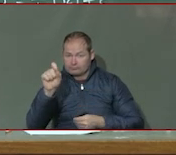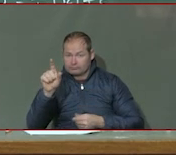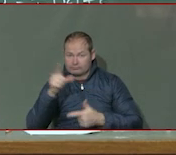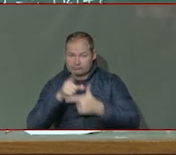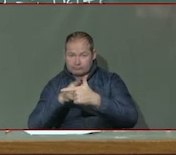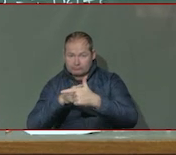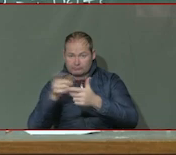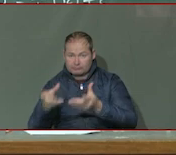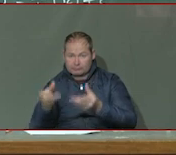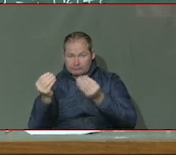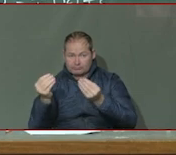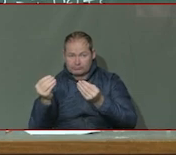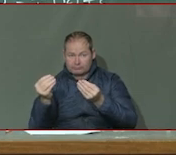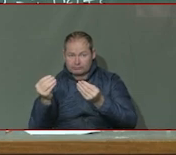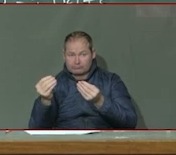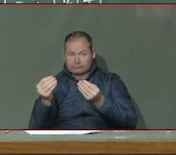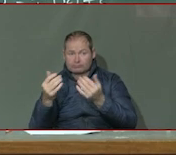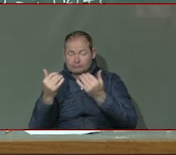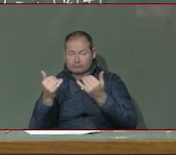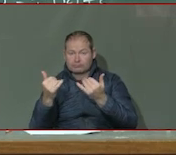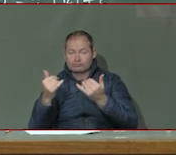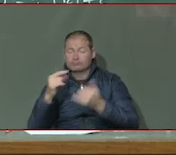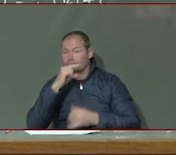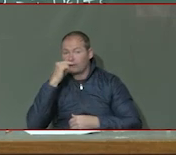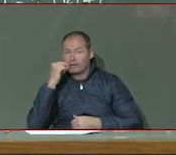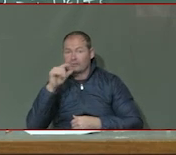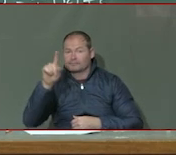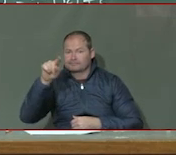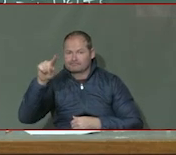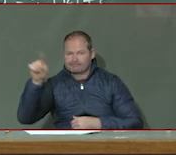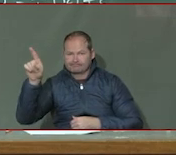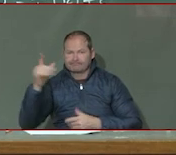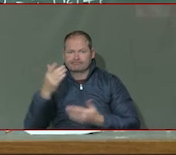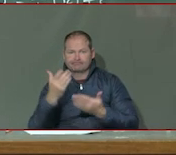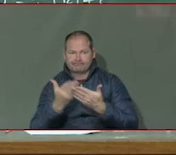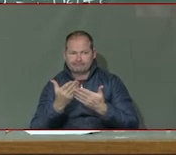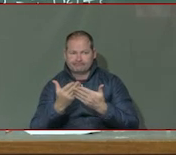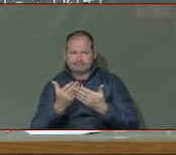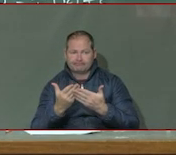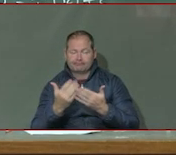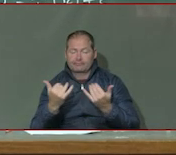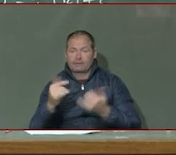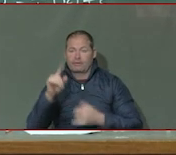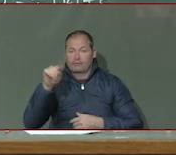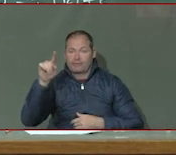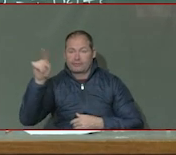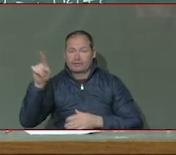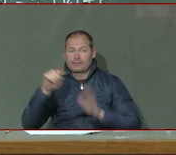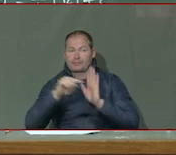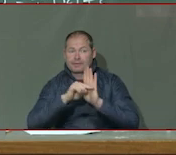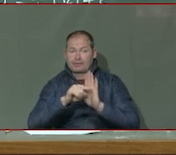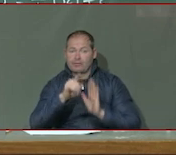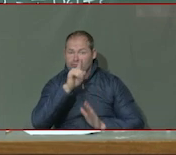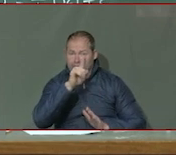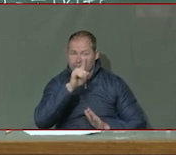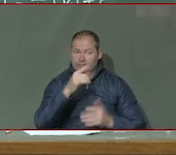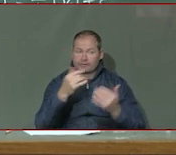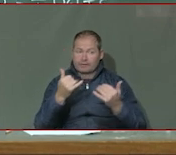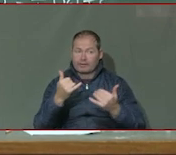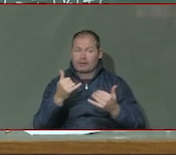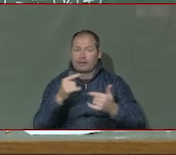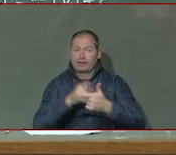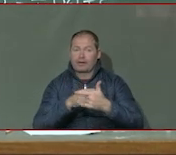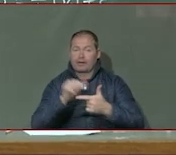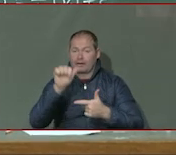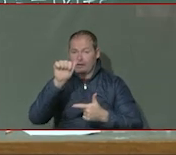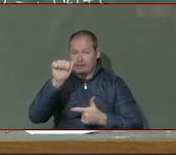here, and we can call it theta. So then we can say theta minus this angle gives me angle A. I've just done